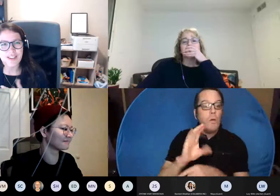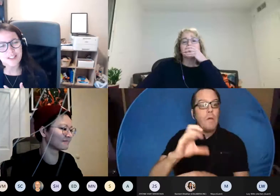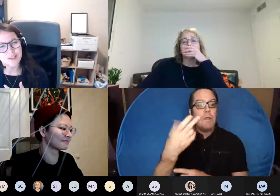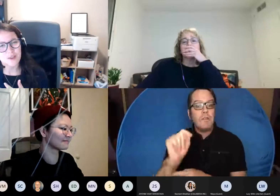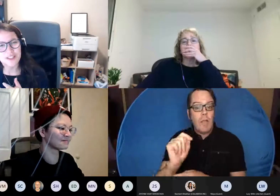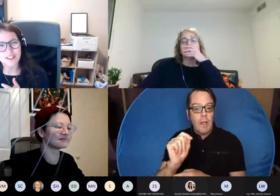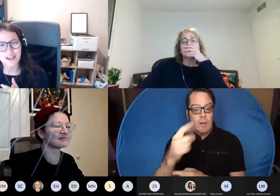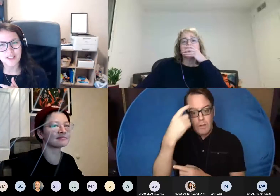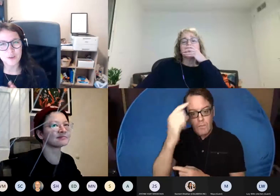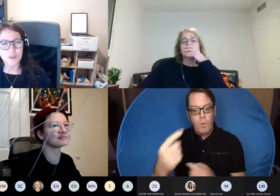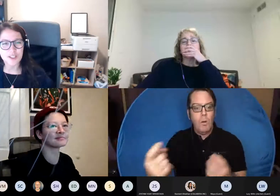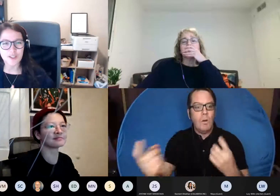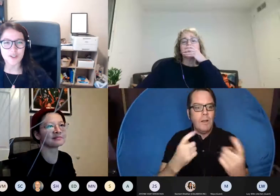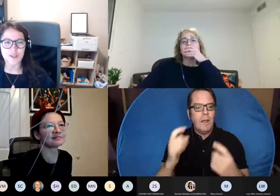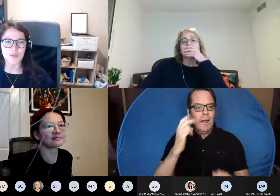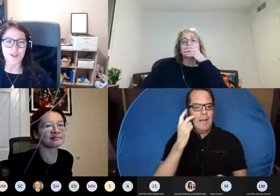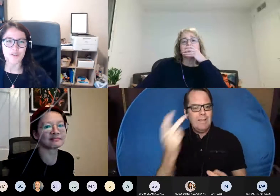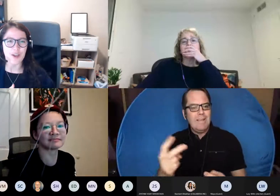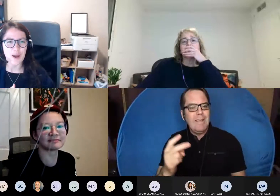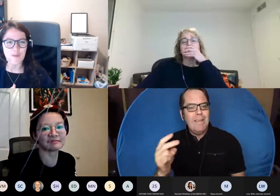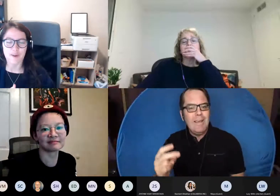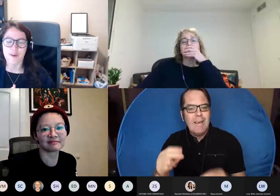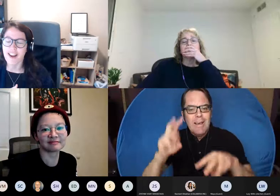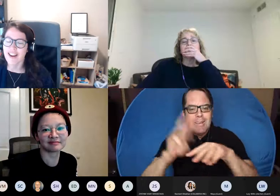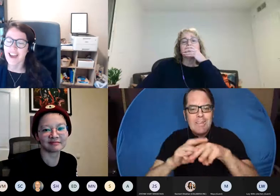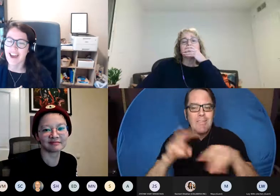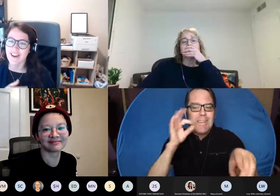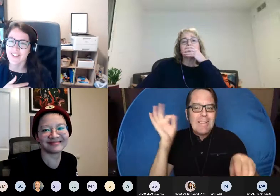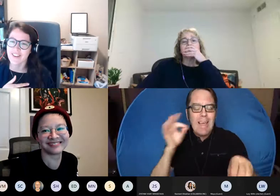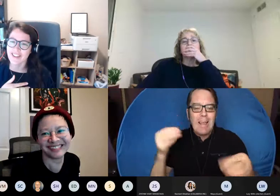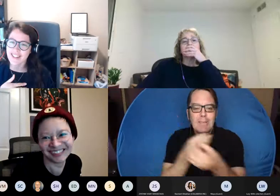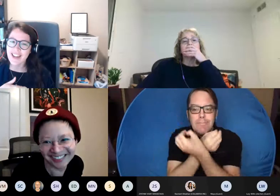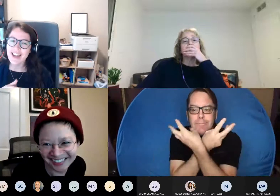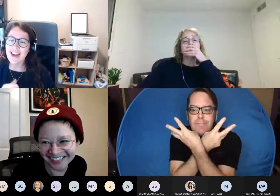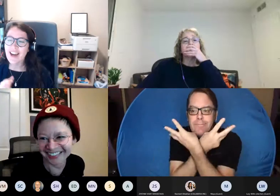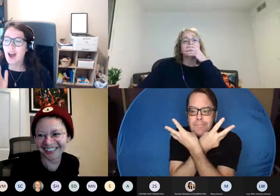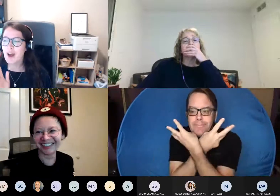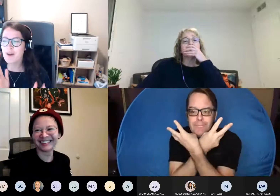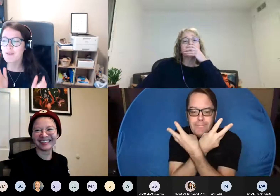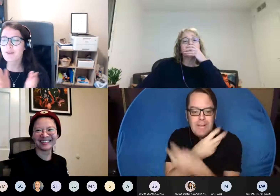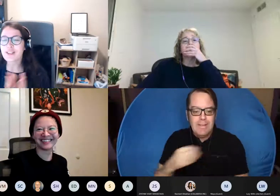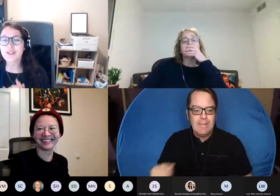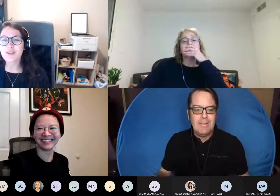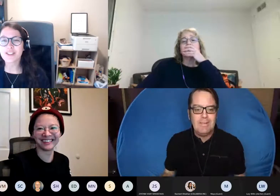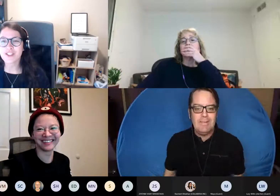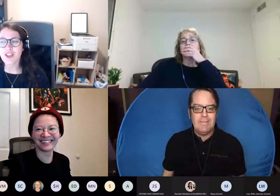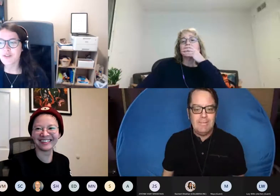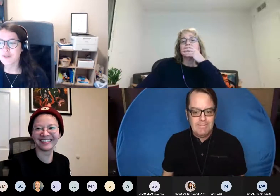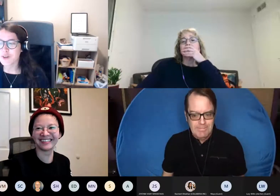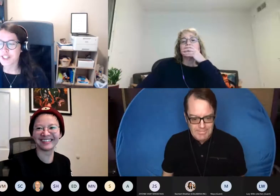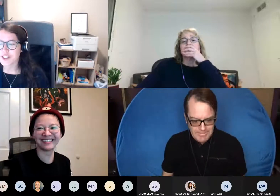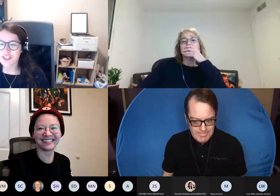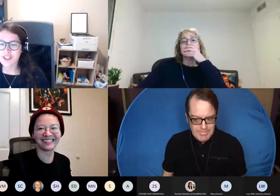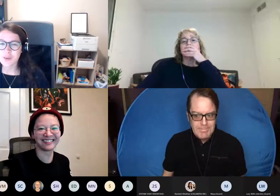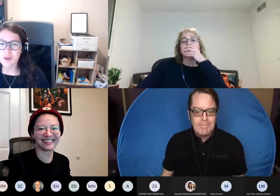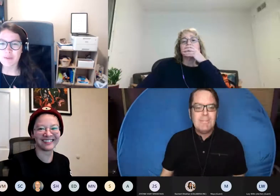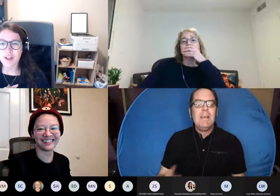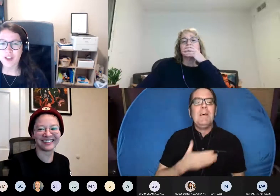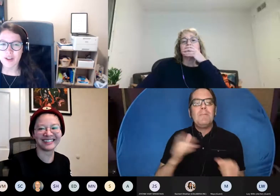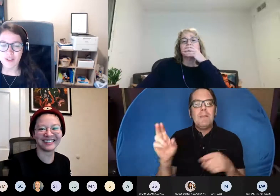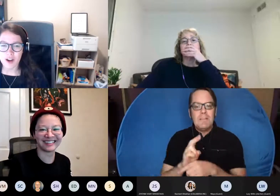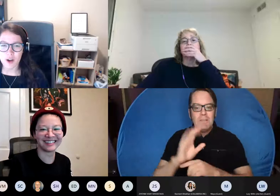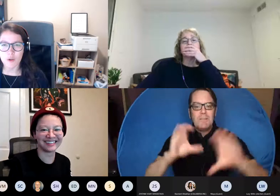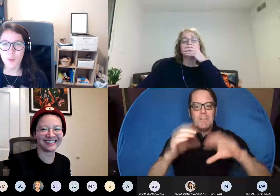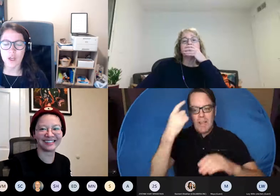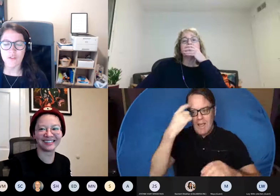questions. I think I see Sophie's cat's whiskers in front of the camera right now. Please use the chat for questions. We'll